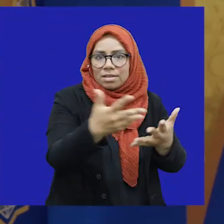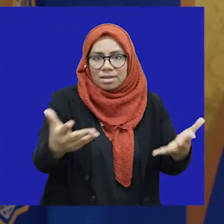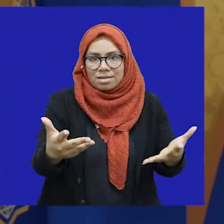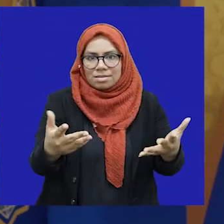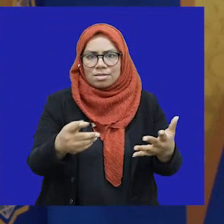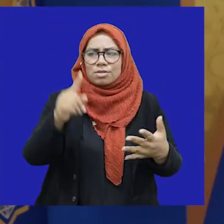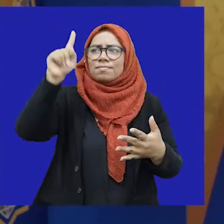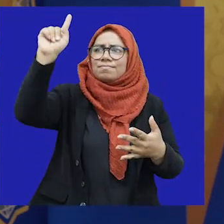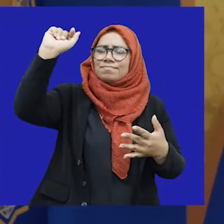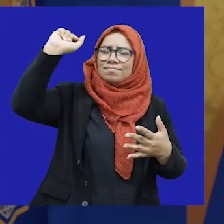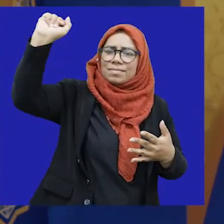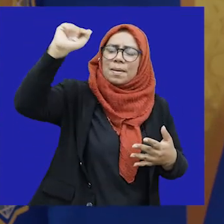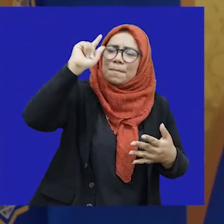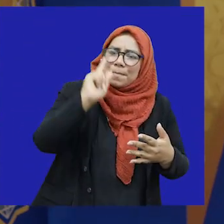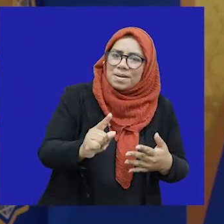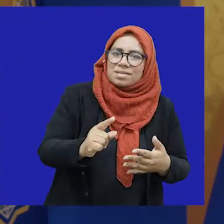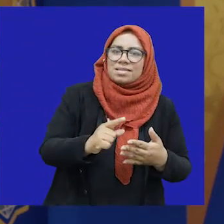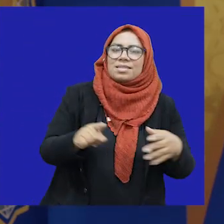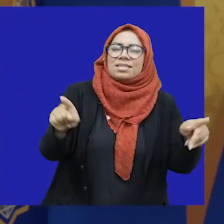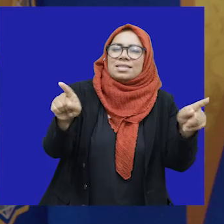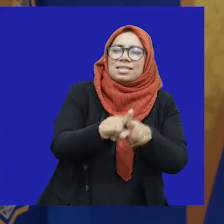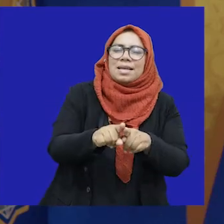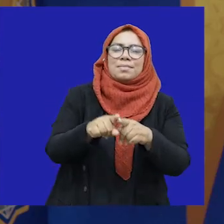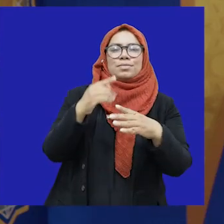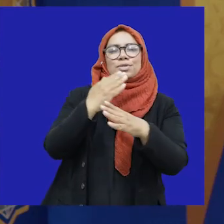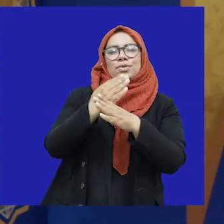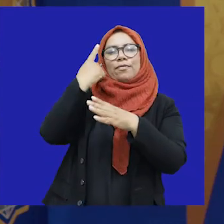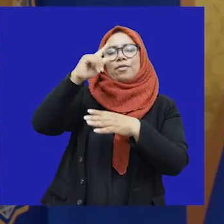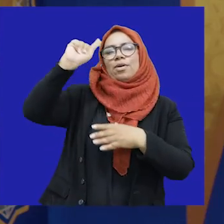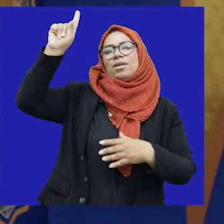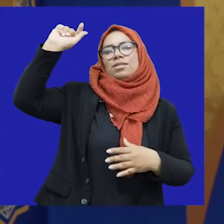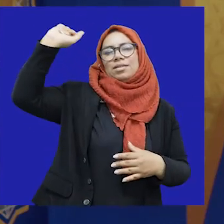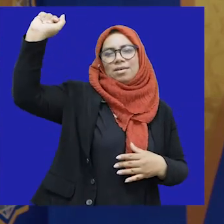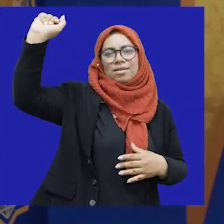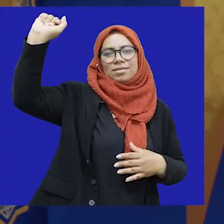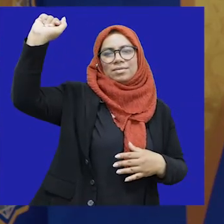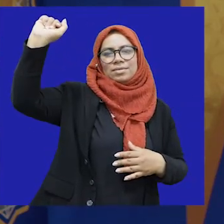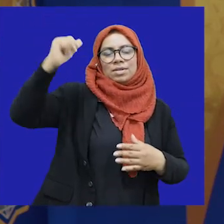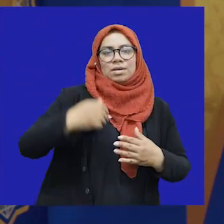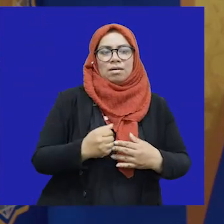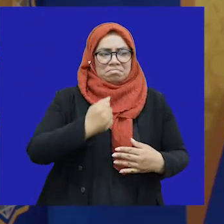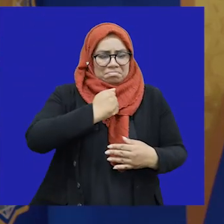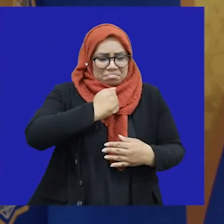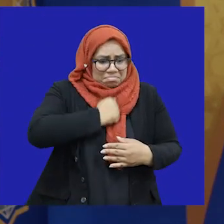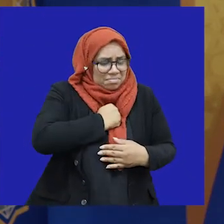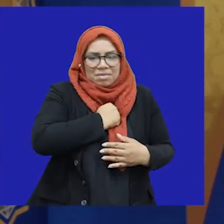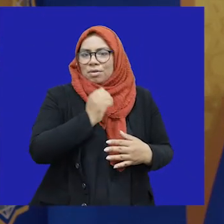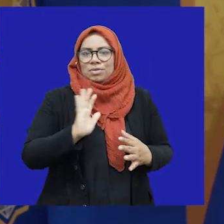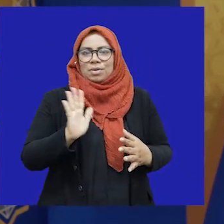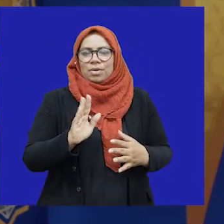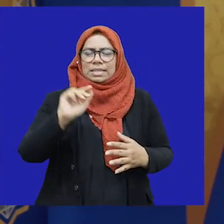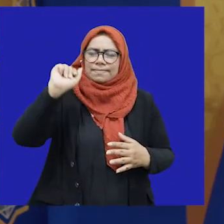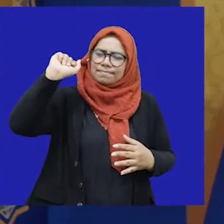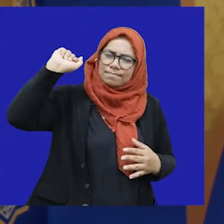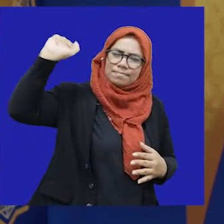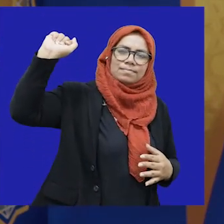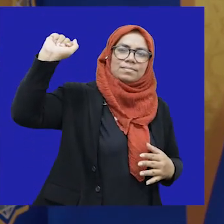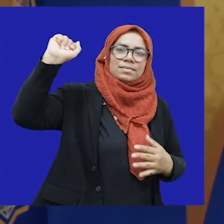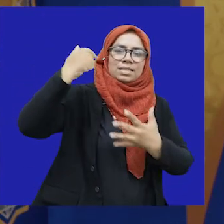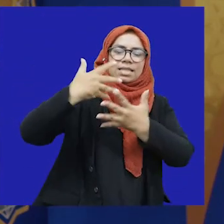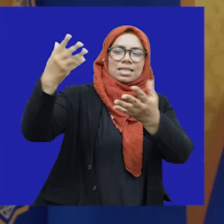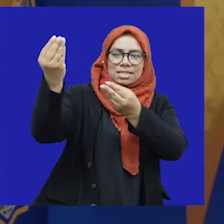next episode where we will dive deeper into zakat al-mal. Now let us turn our attention to zakat